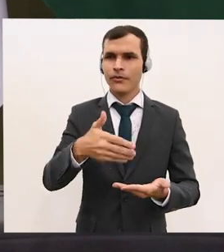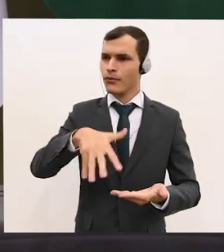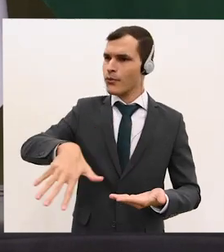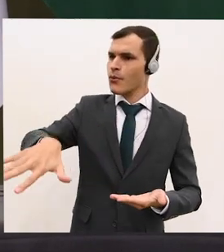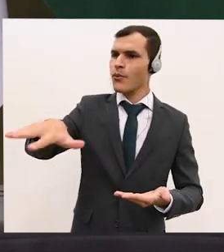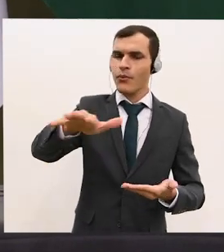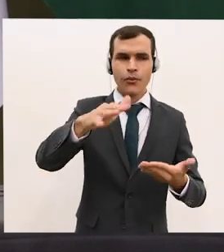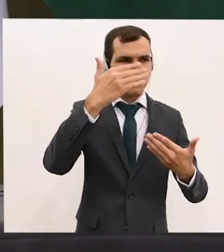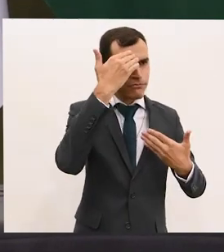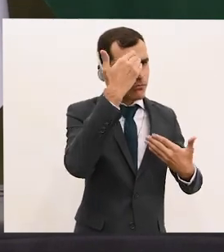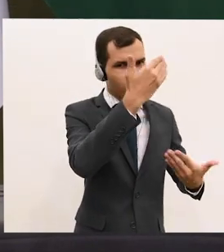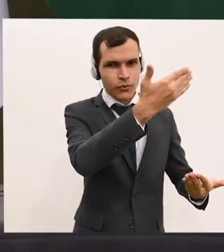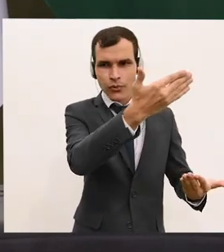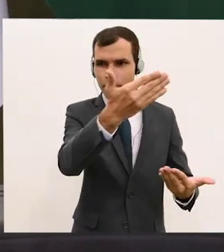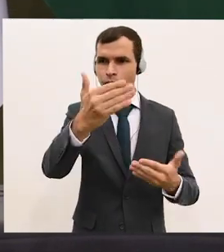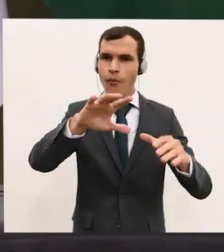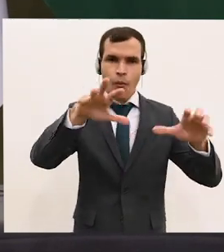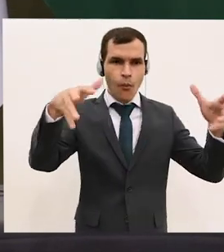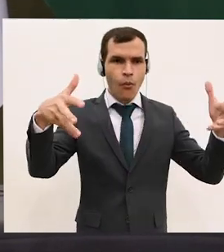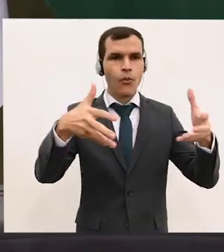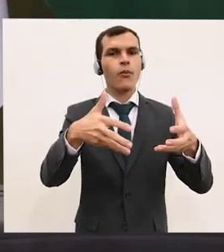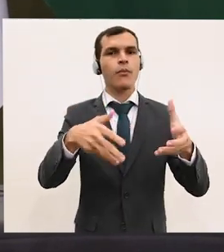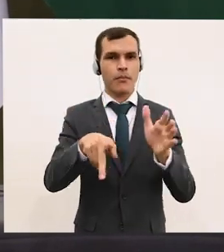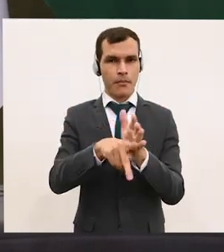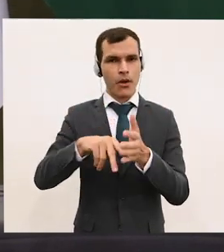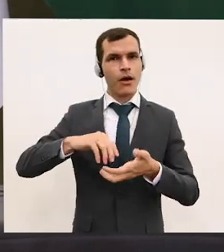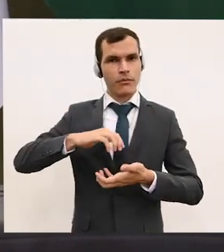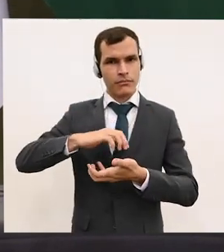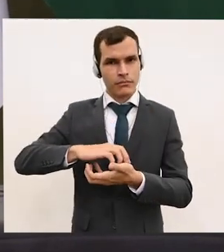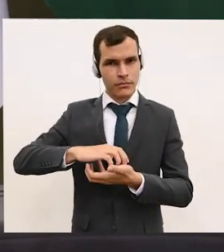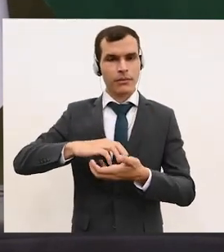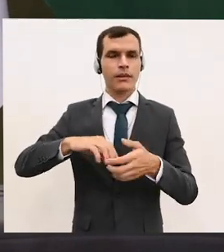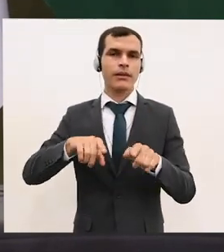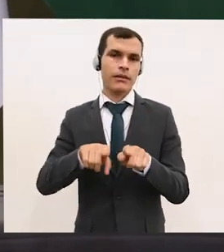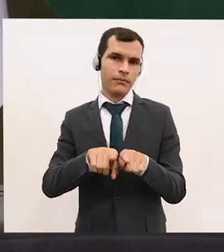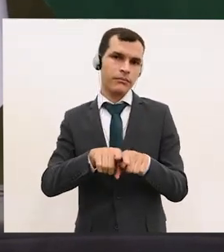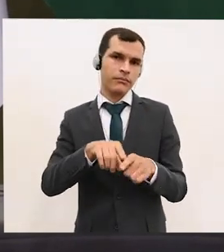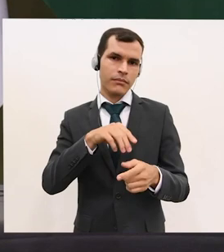team from the ministry, and also to Ambassador Parola.